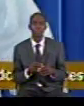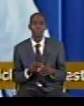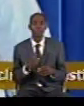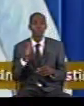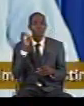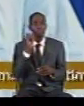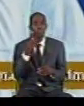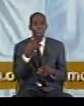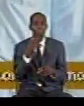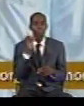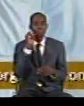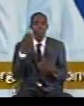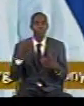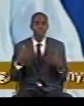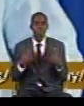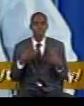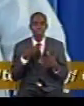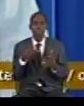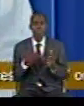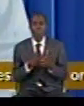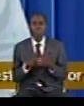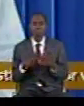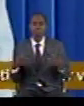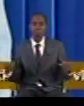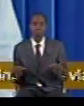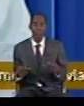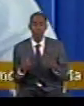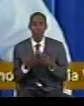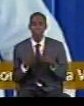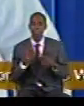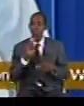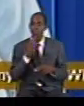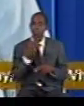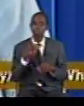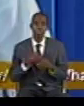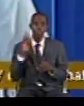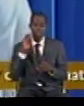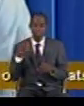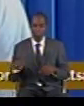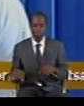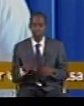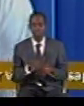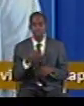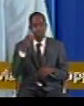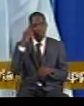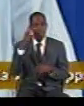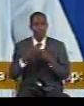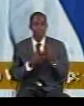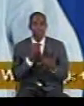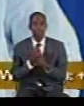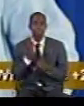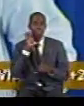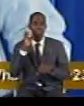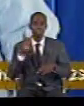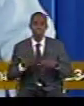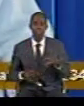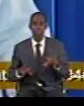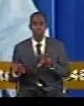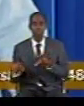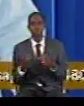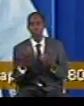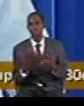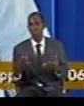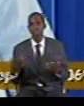was having this arthritis, very severe in her legs for 3 years. She cannot bend, she cannot stand, and she